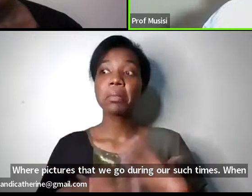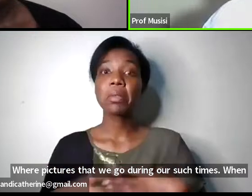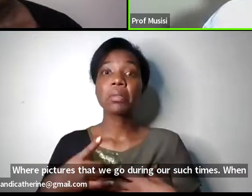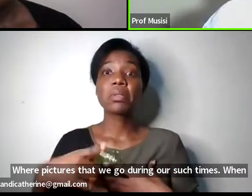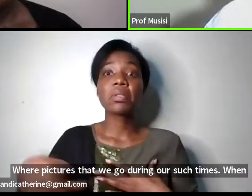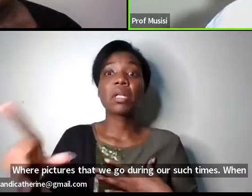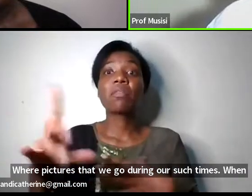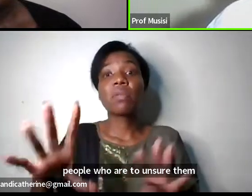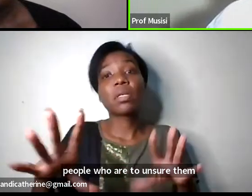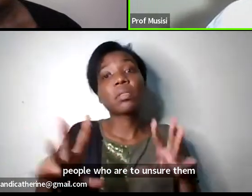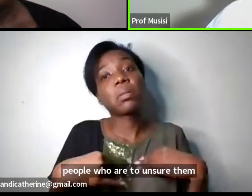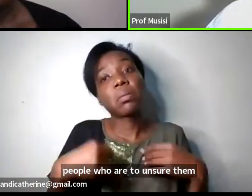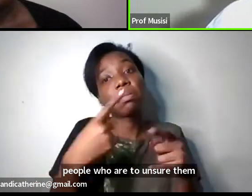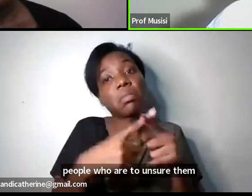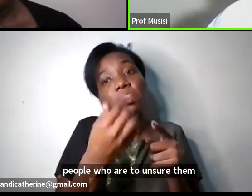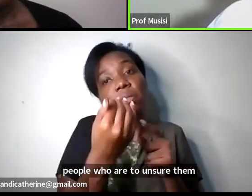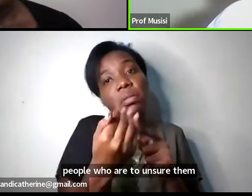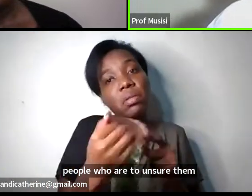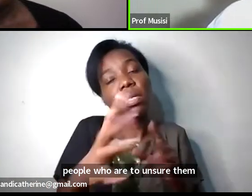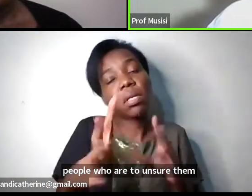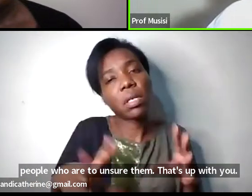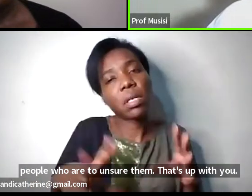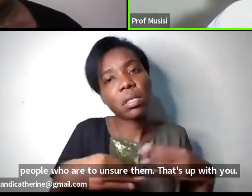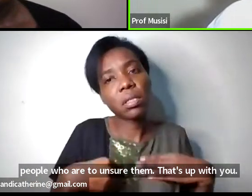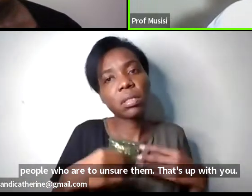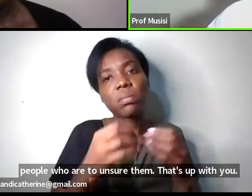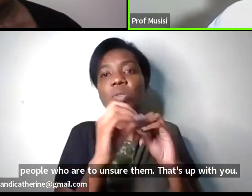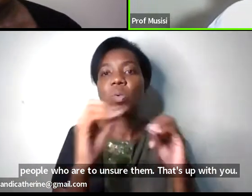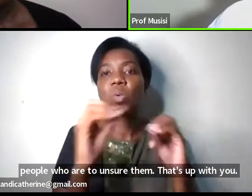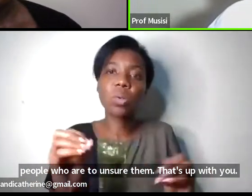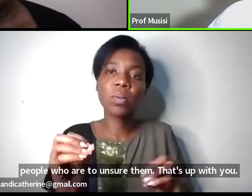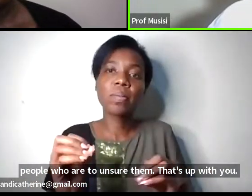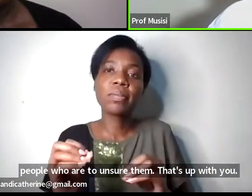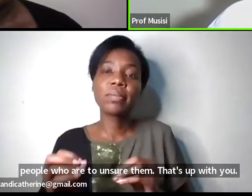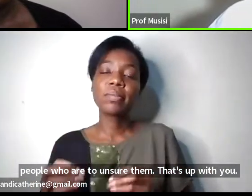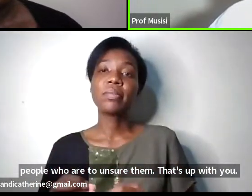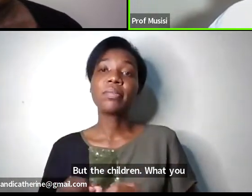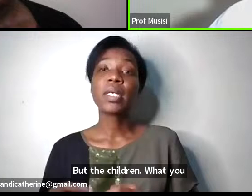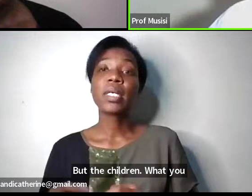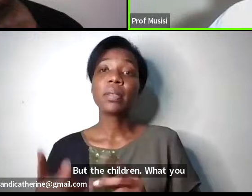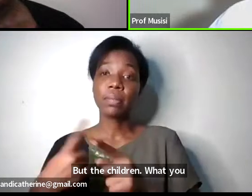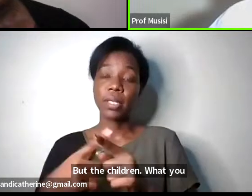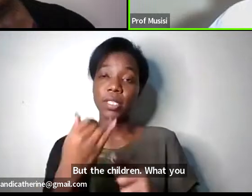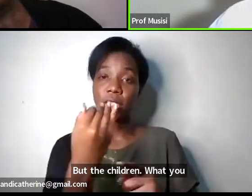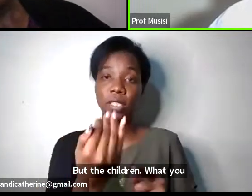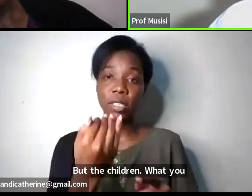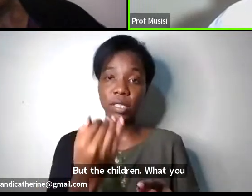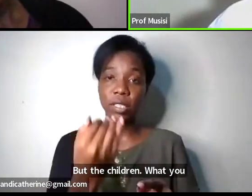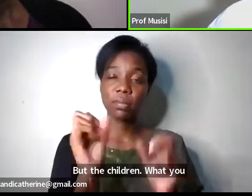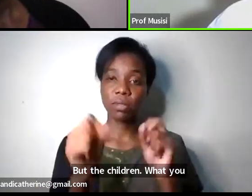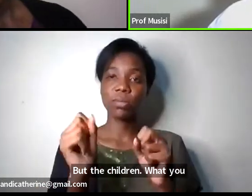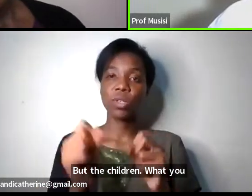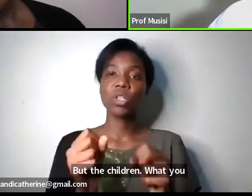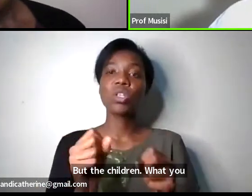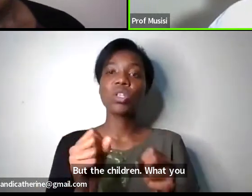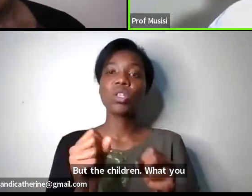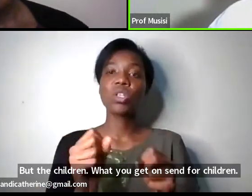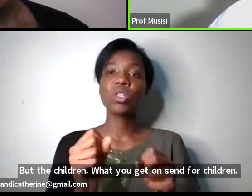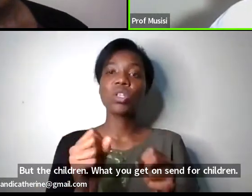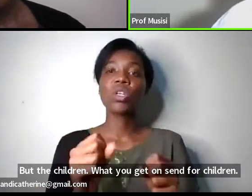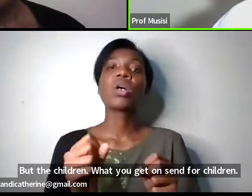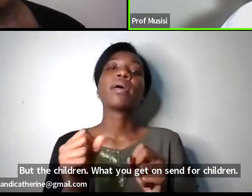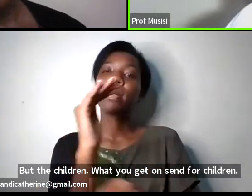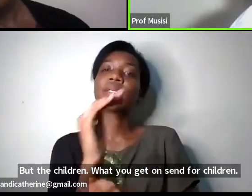children. But the children, there's a way you get consent for children. Those were